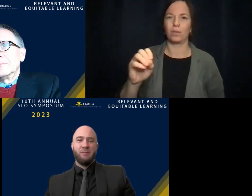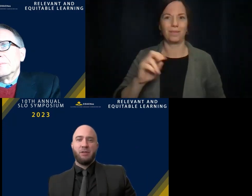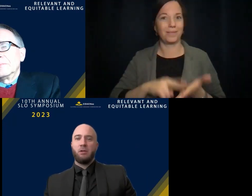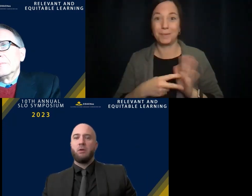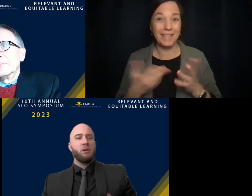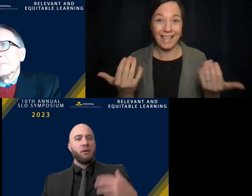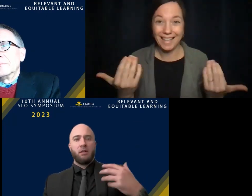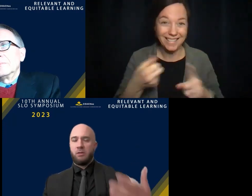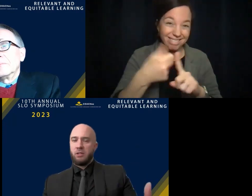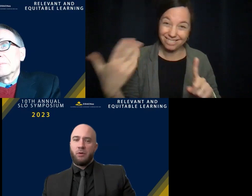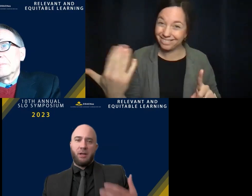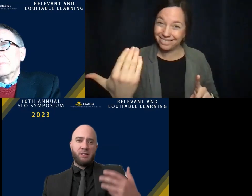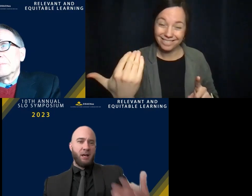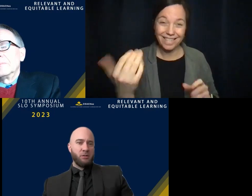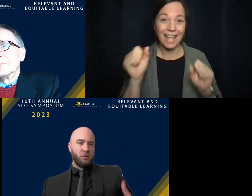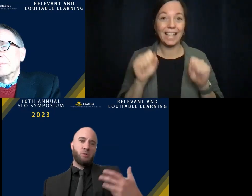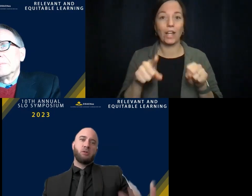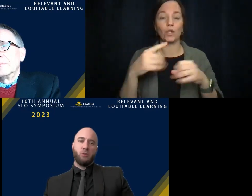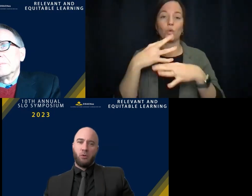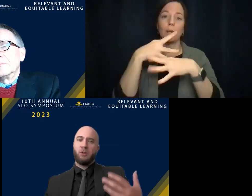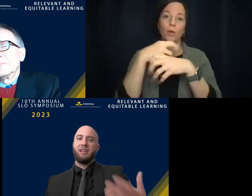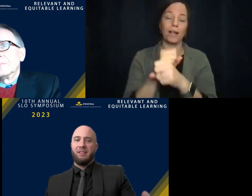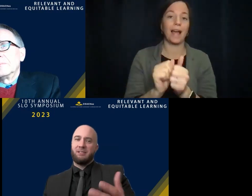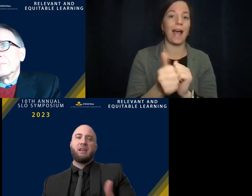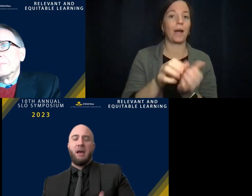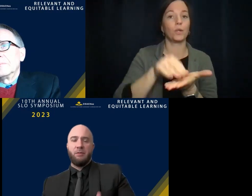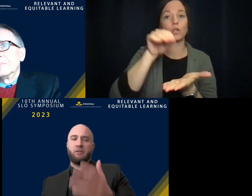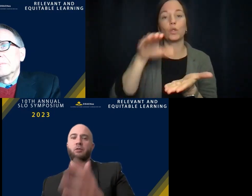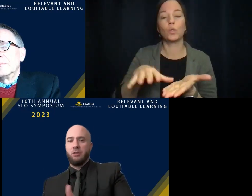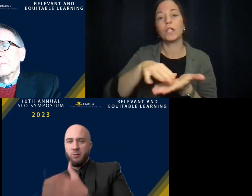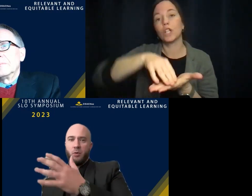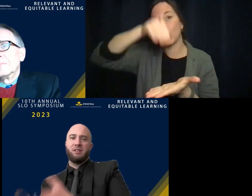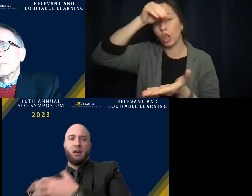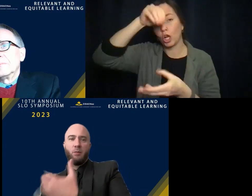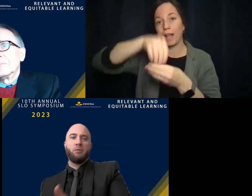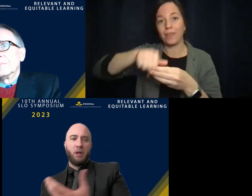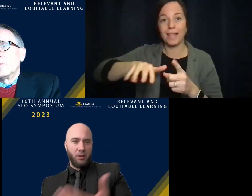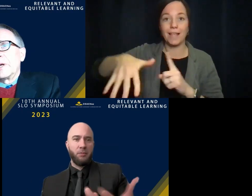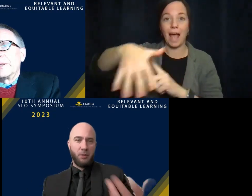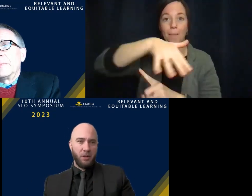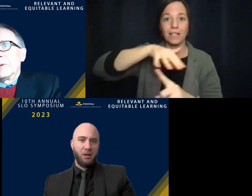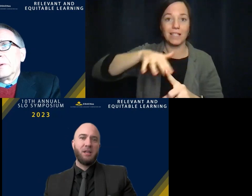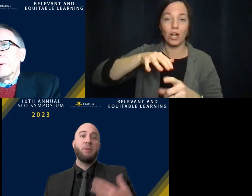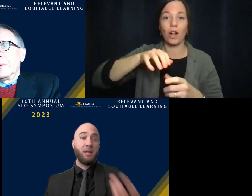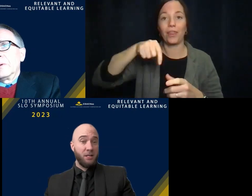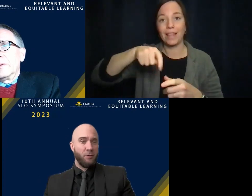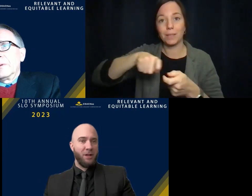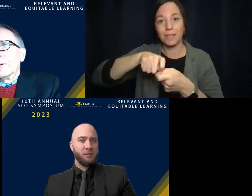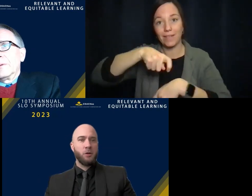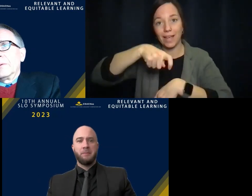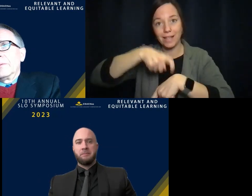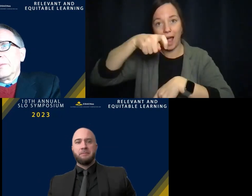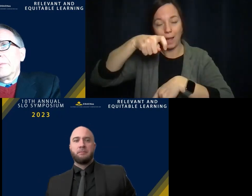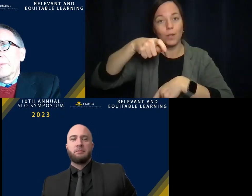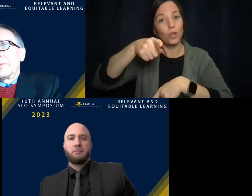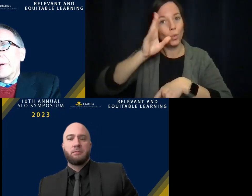right? But, you know, can you summarize how students learn in this atmosphere during this point in time with blah, blah, blah? Right. You may get a different